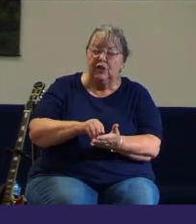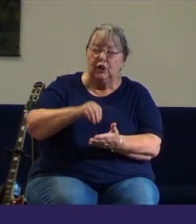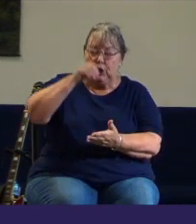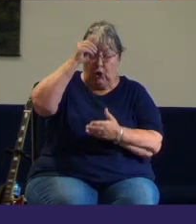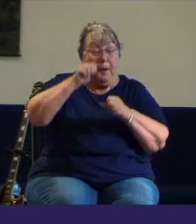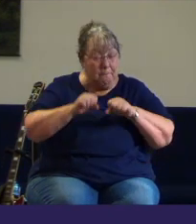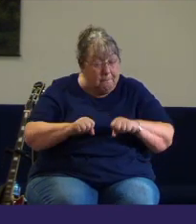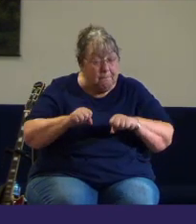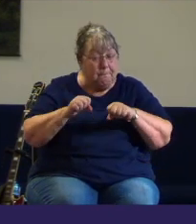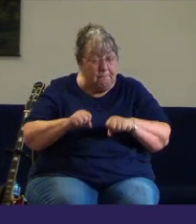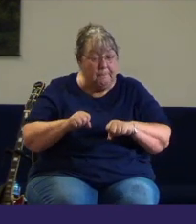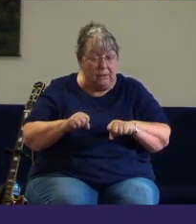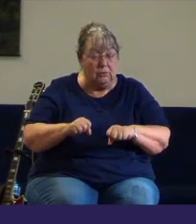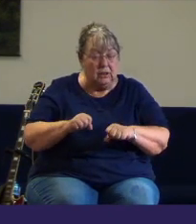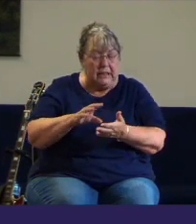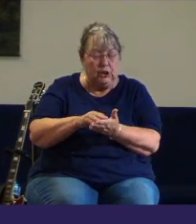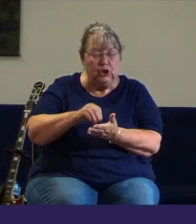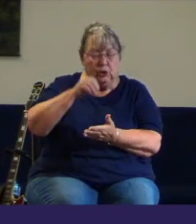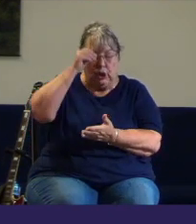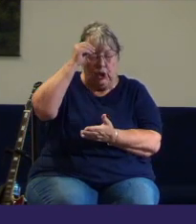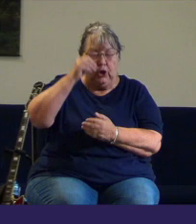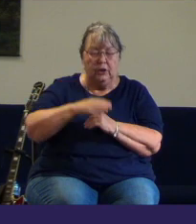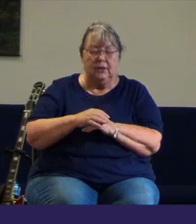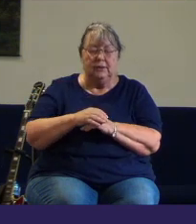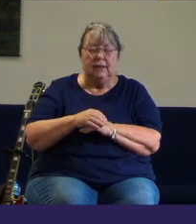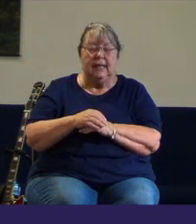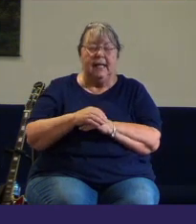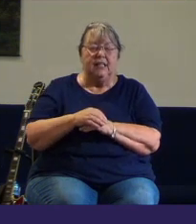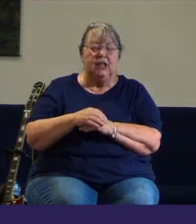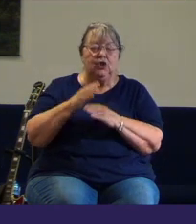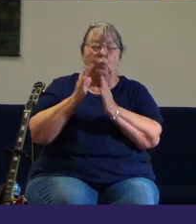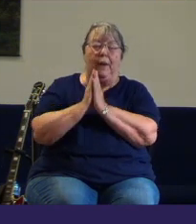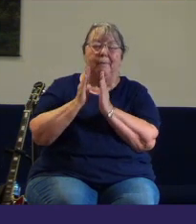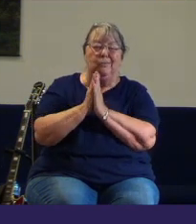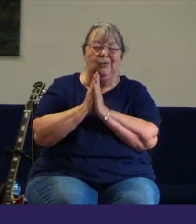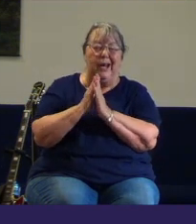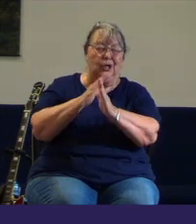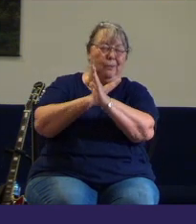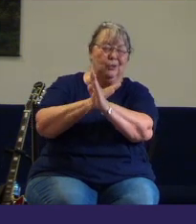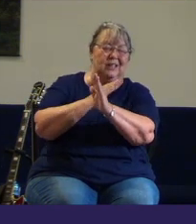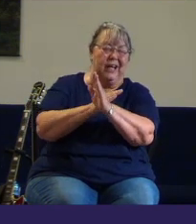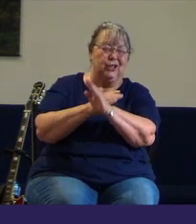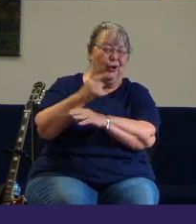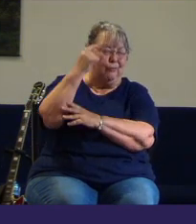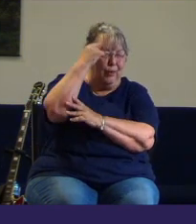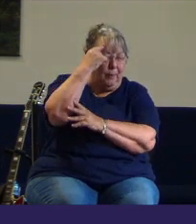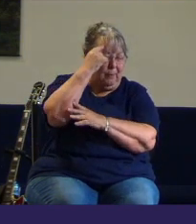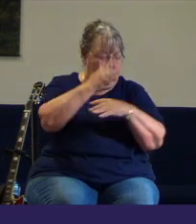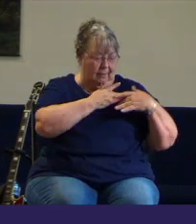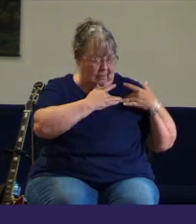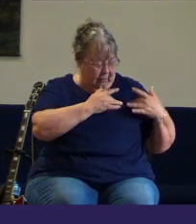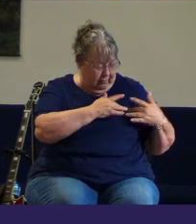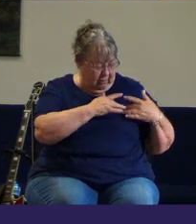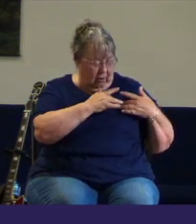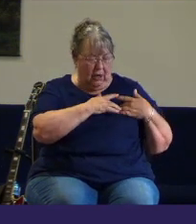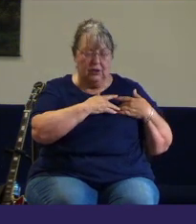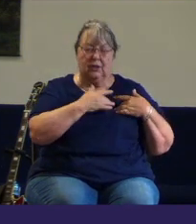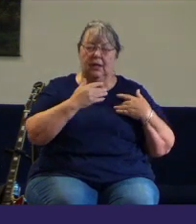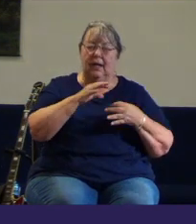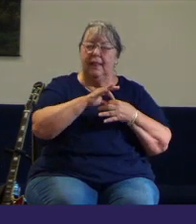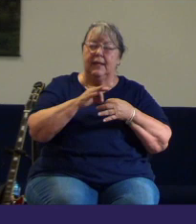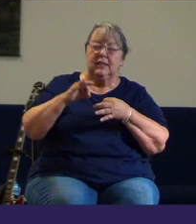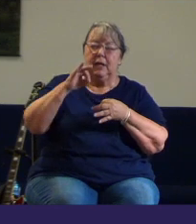ability for them to learn. And so we pray a hedge of protection around them, their minds and their hearts. We pray for a spirit